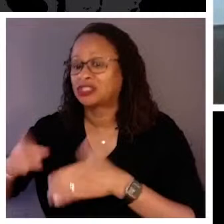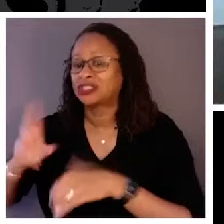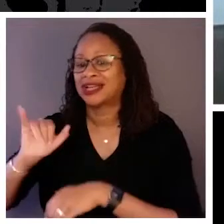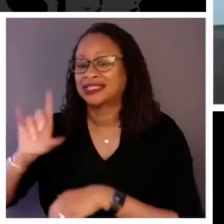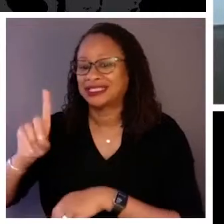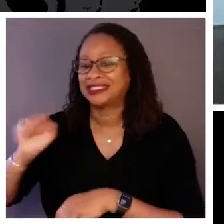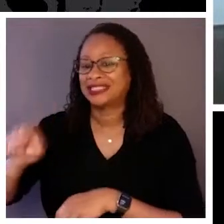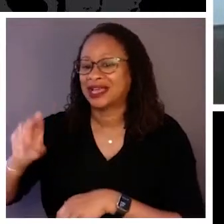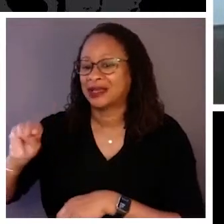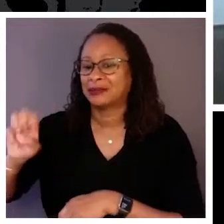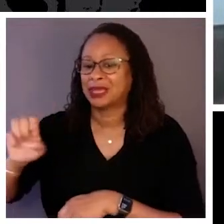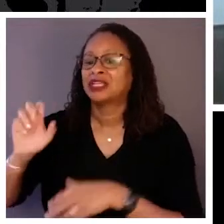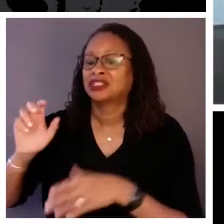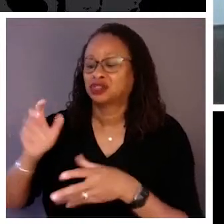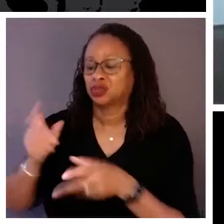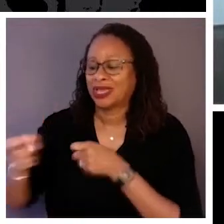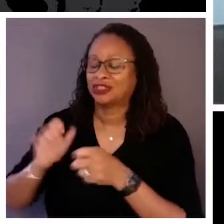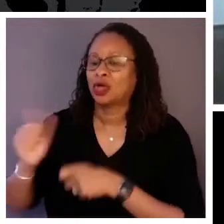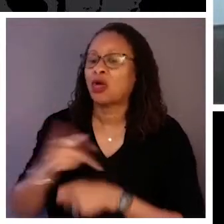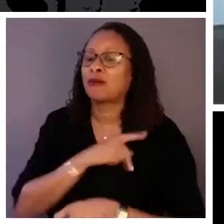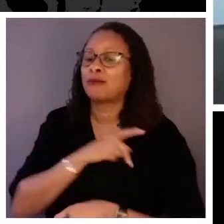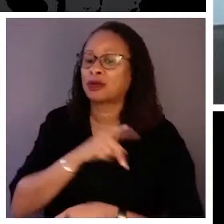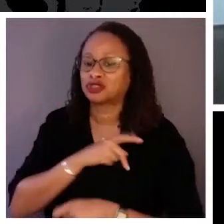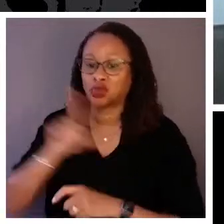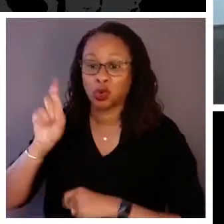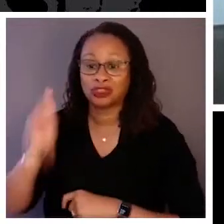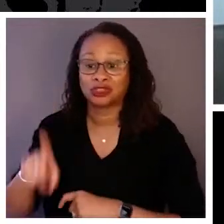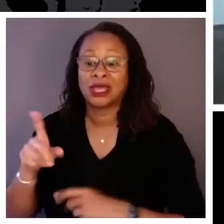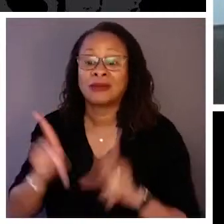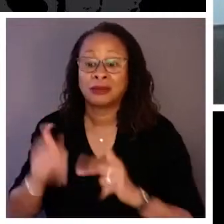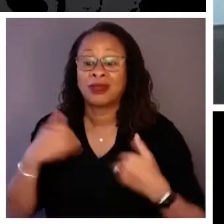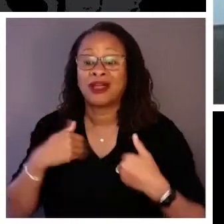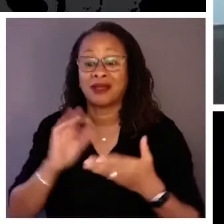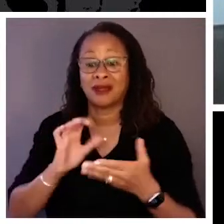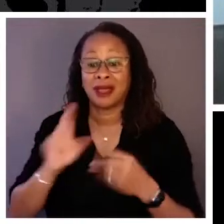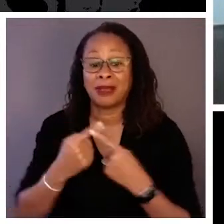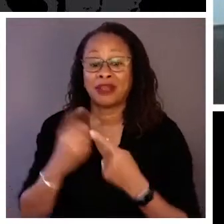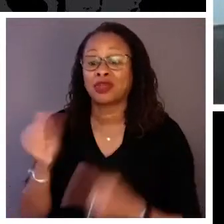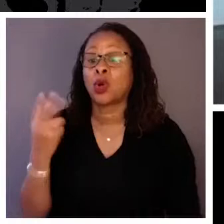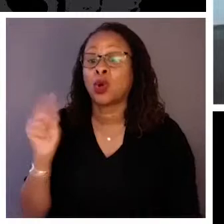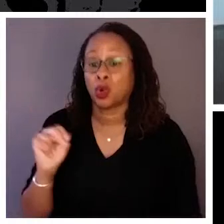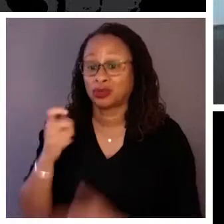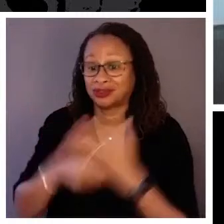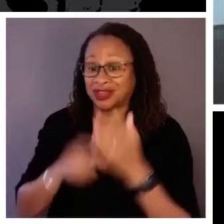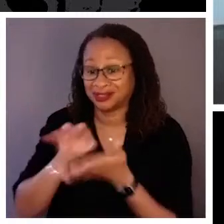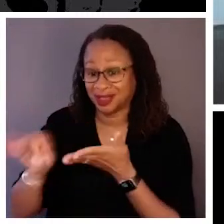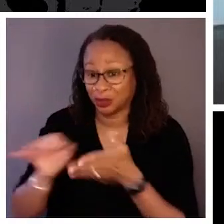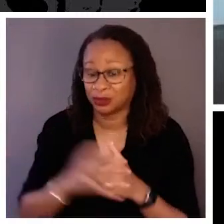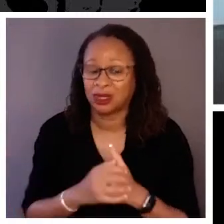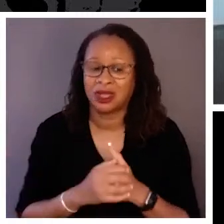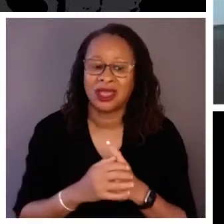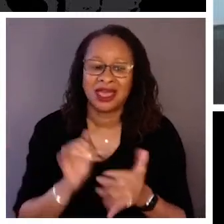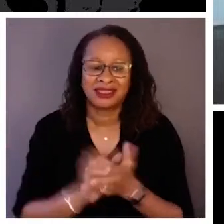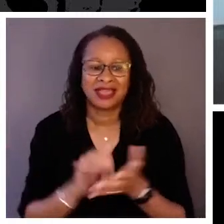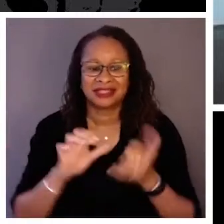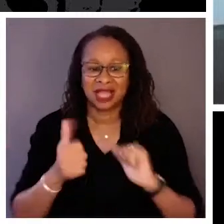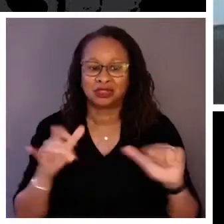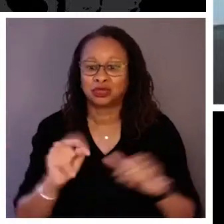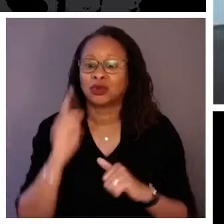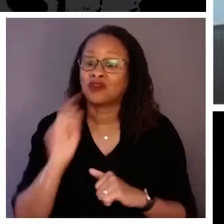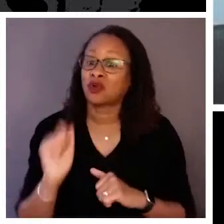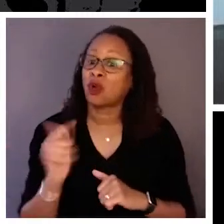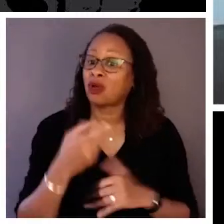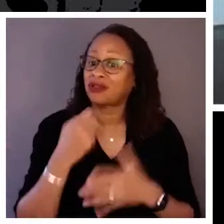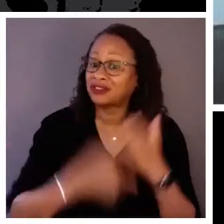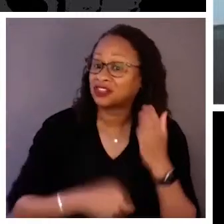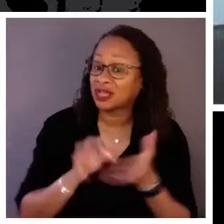personal inquiries that people have about their own tax accounts. And that'll be the way that you do it for all of your tax